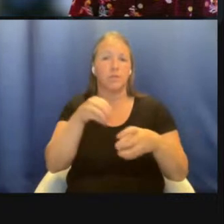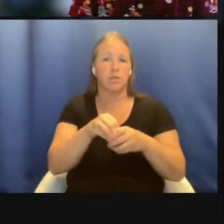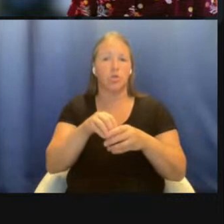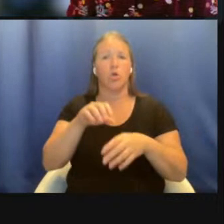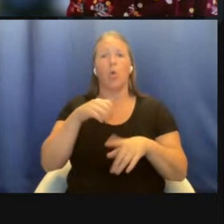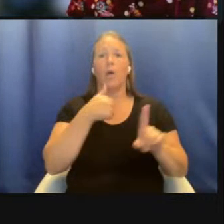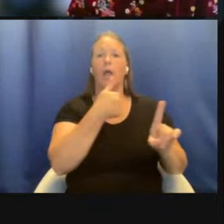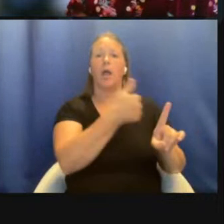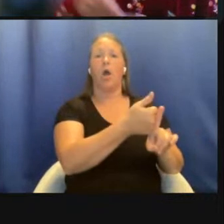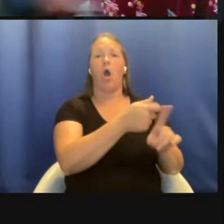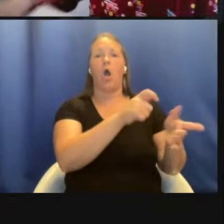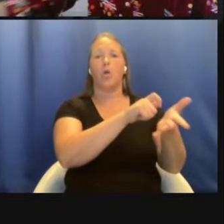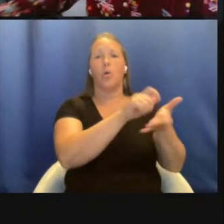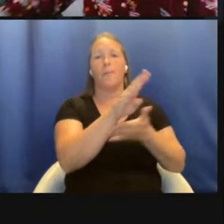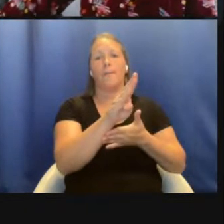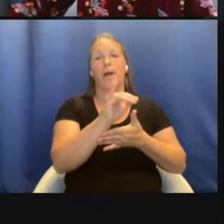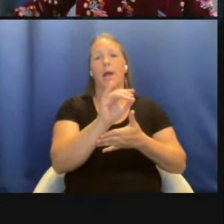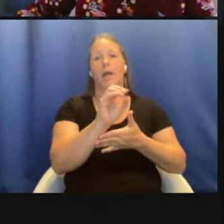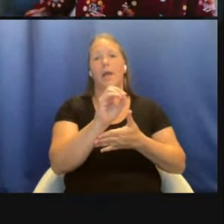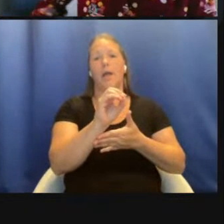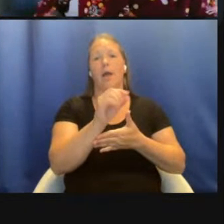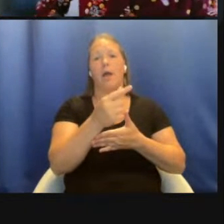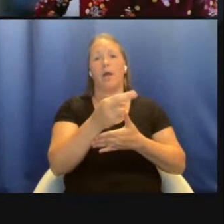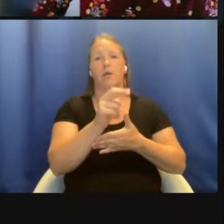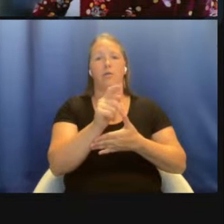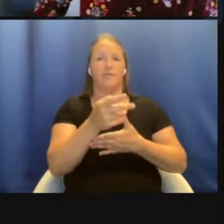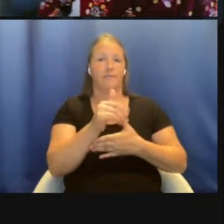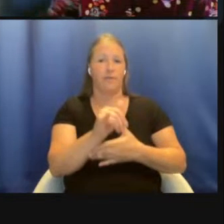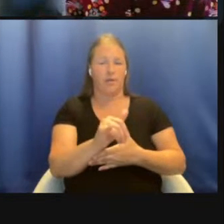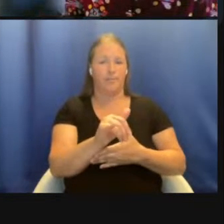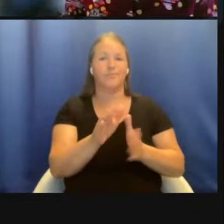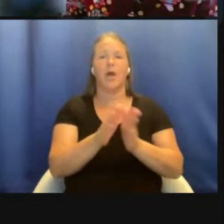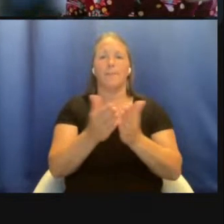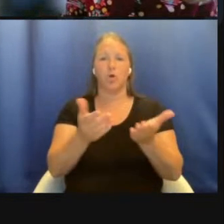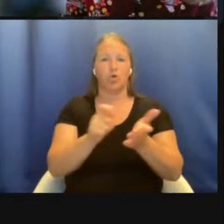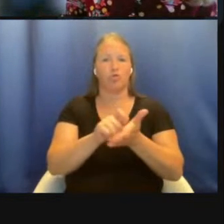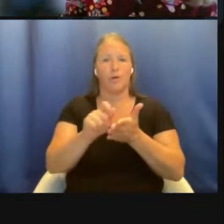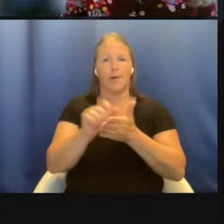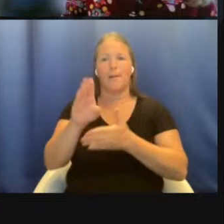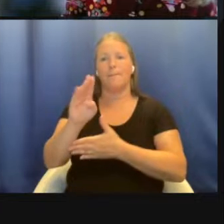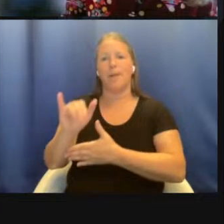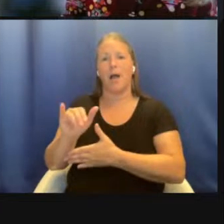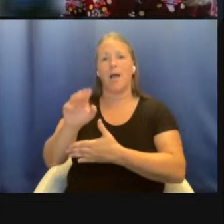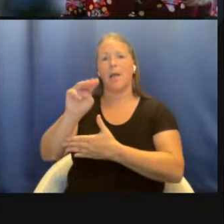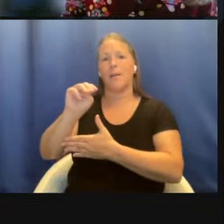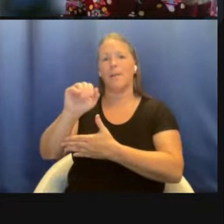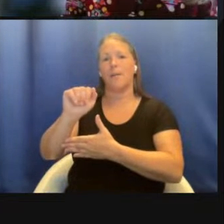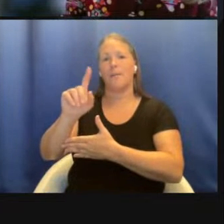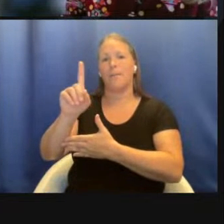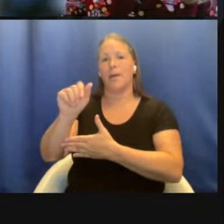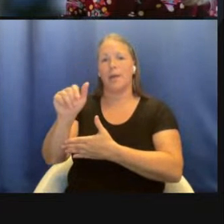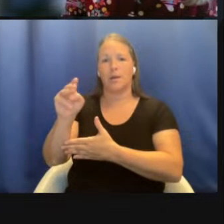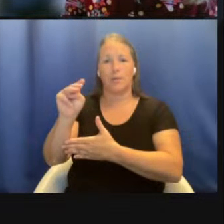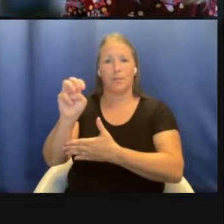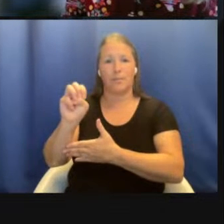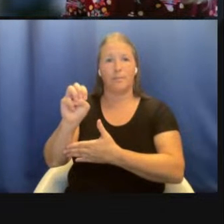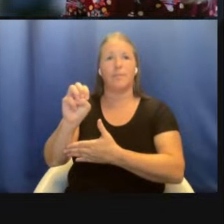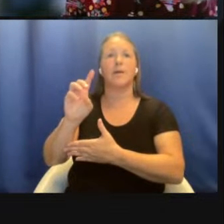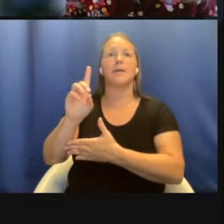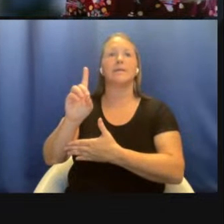Madame de Staël, not the de Staël you all think of, but an earlier Madame de Staël, which is a fascinating